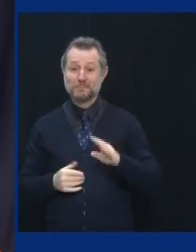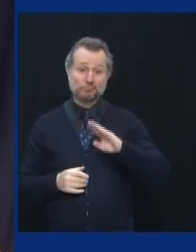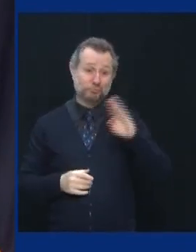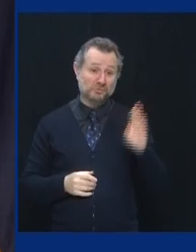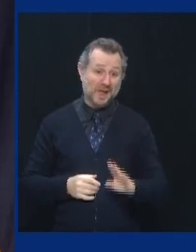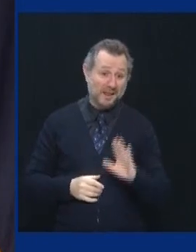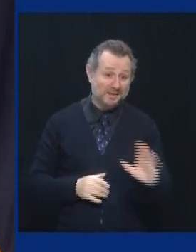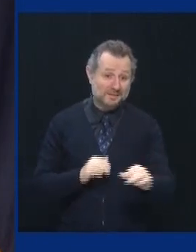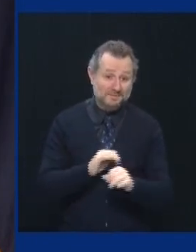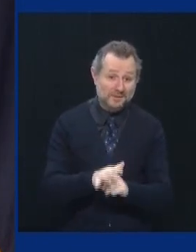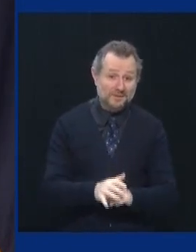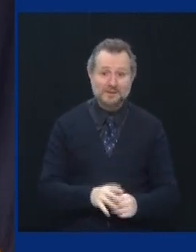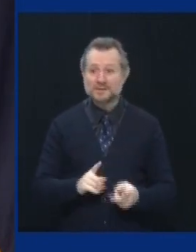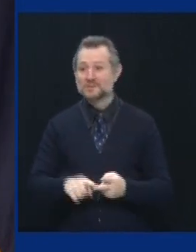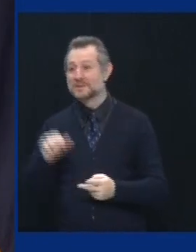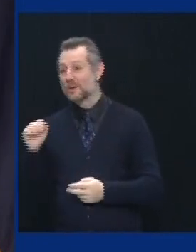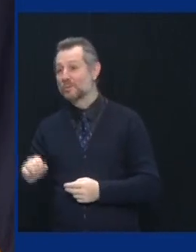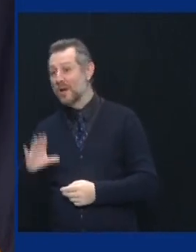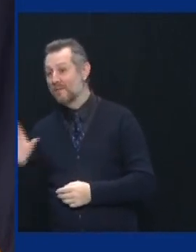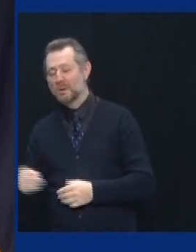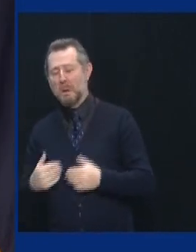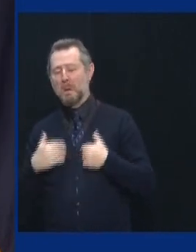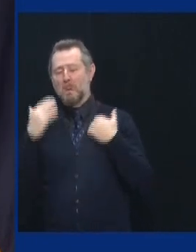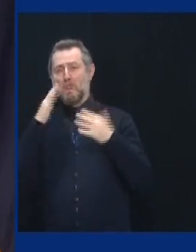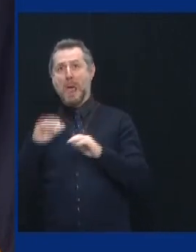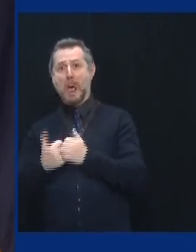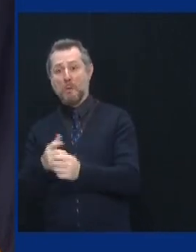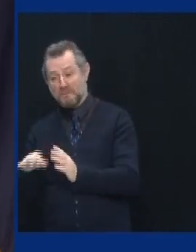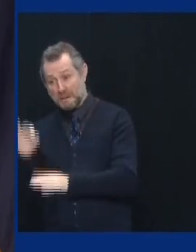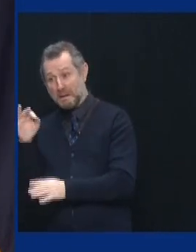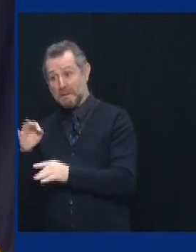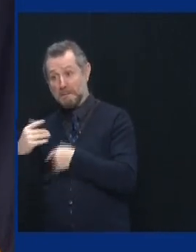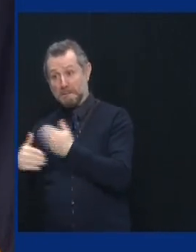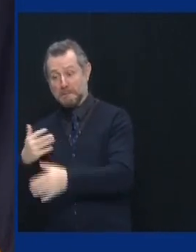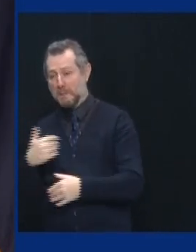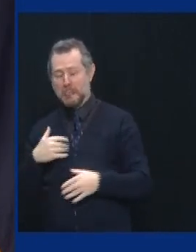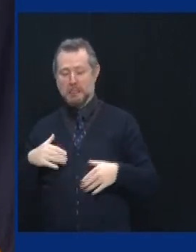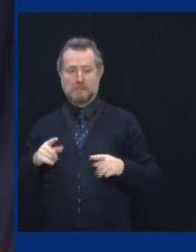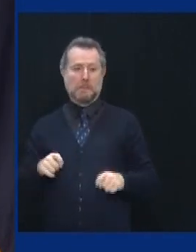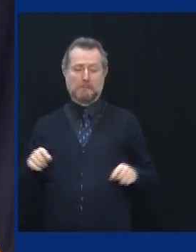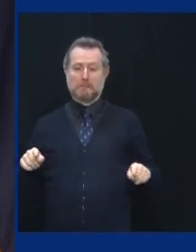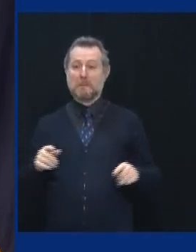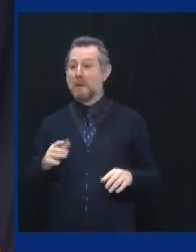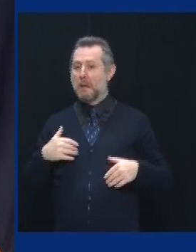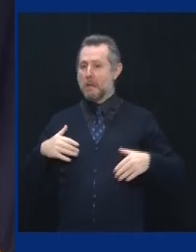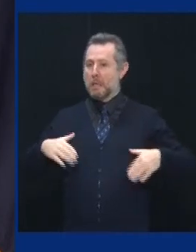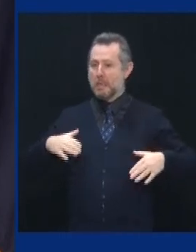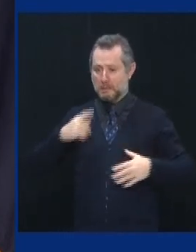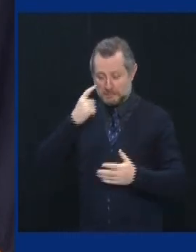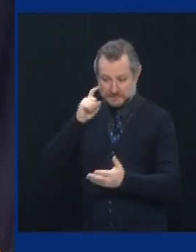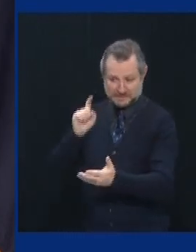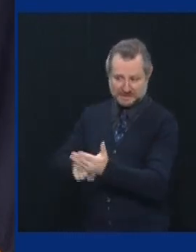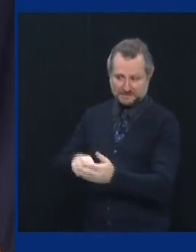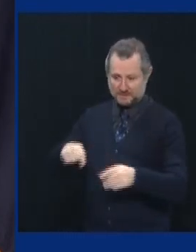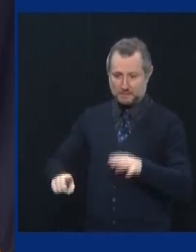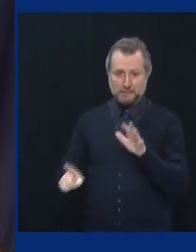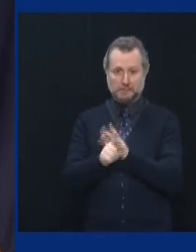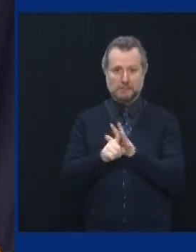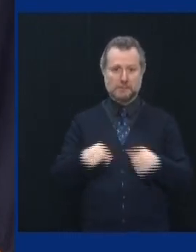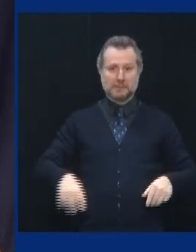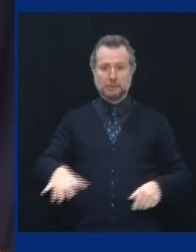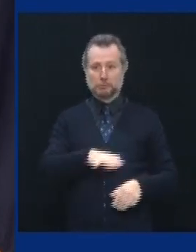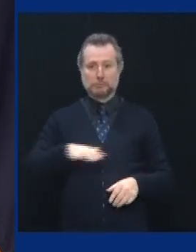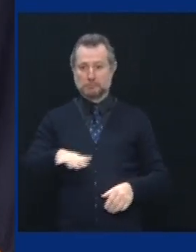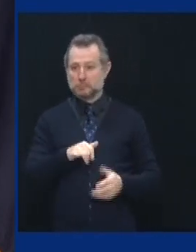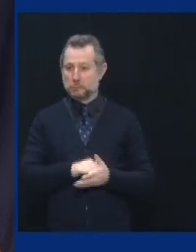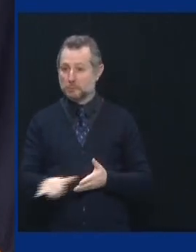or the South African strain, but I know we're doing those tests also, and we haven't found either of those yet. The absurdity to